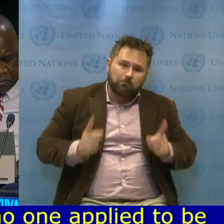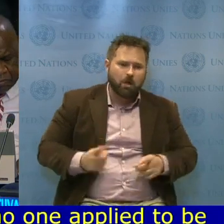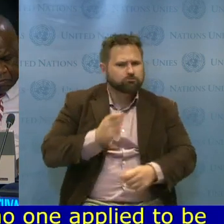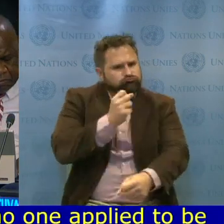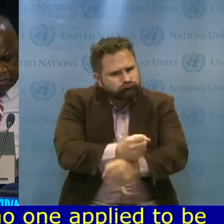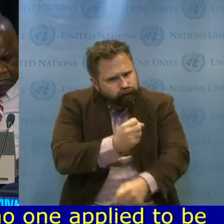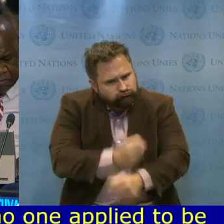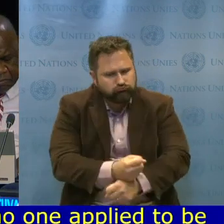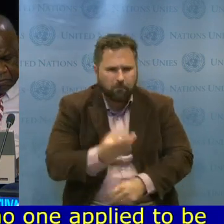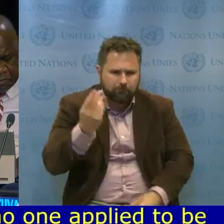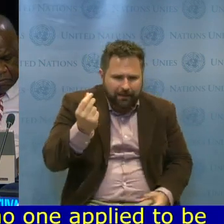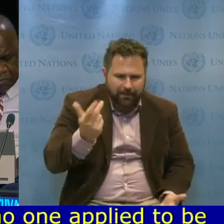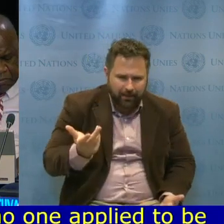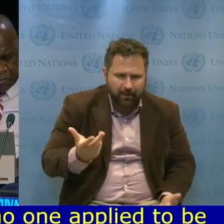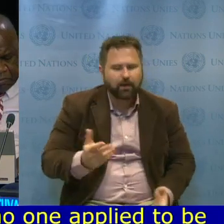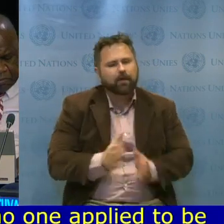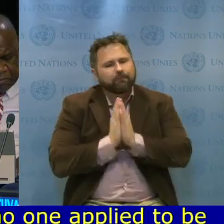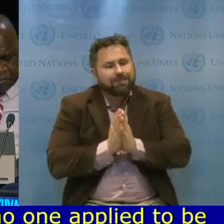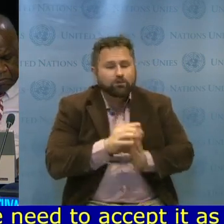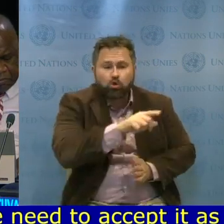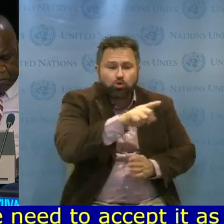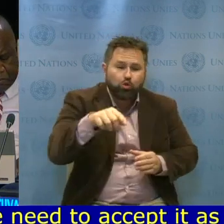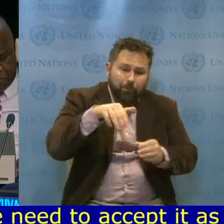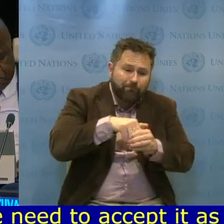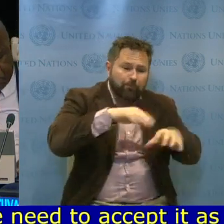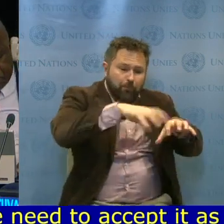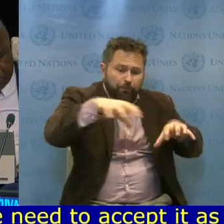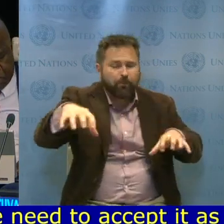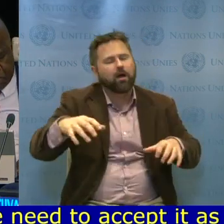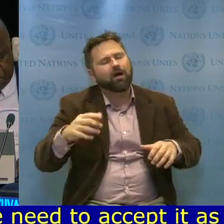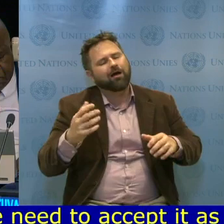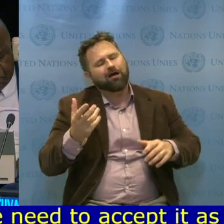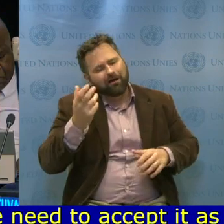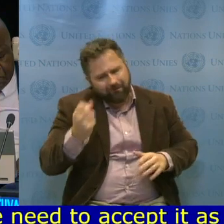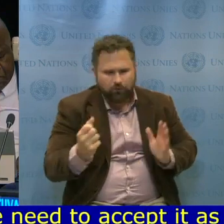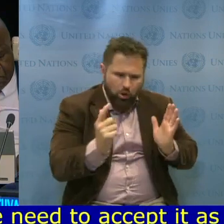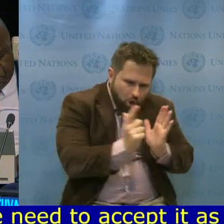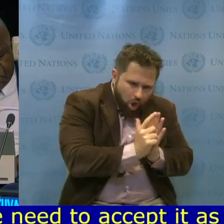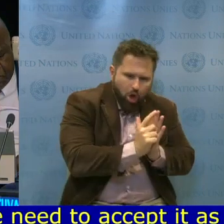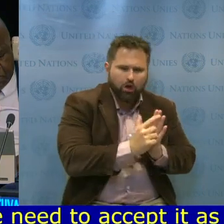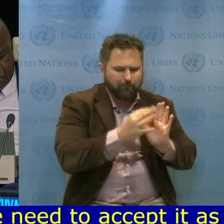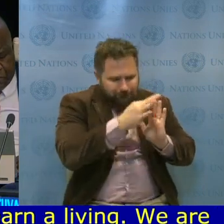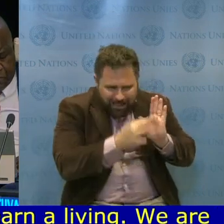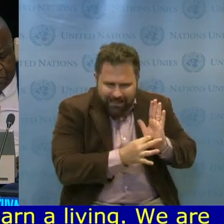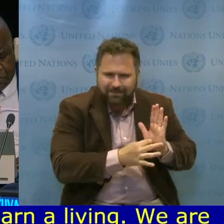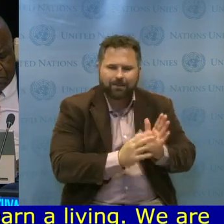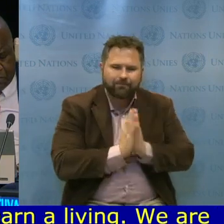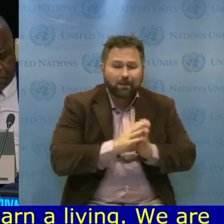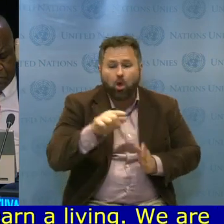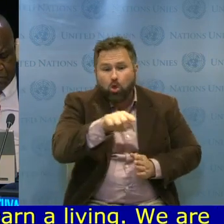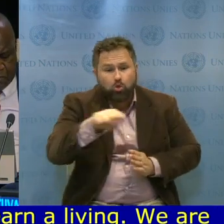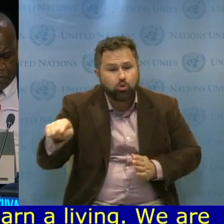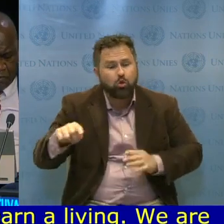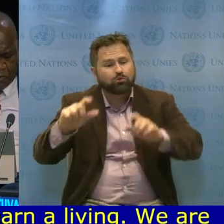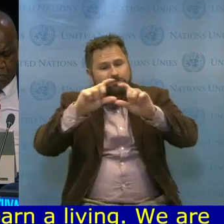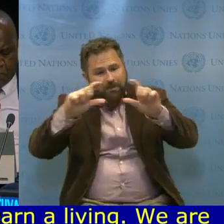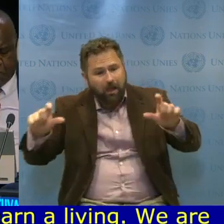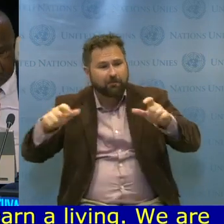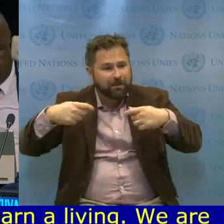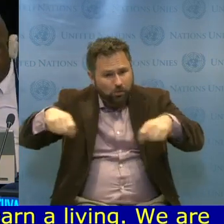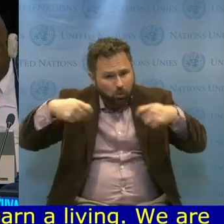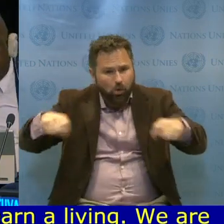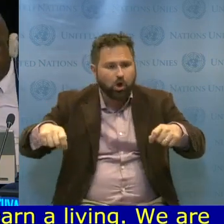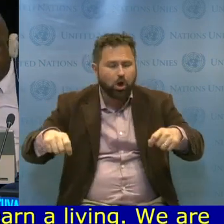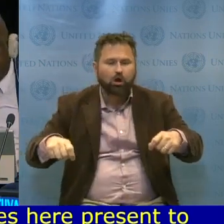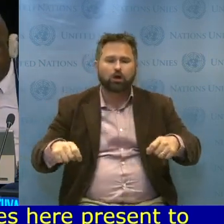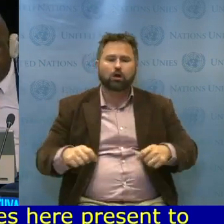member states here present to pass laws and policies to the companies to at least employ a person